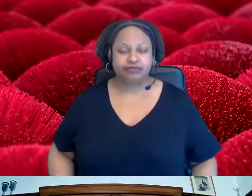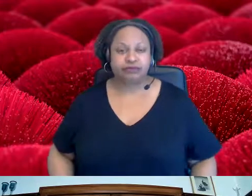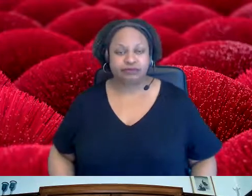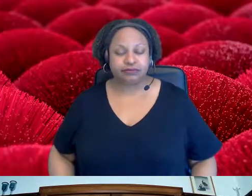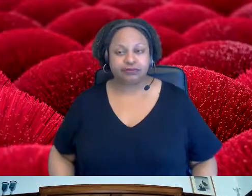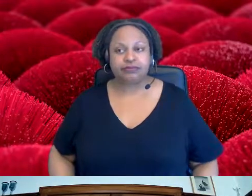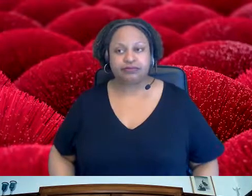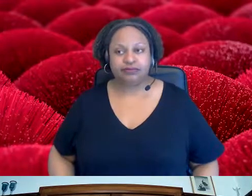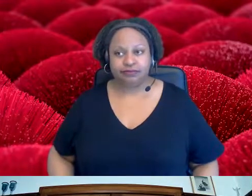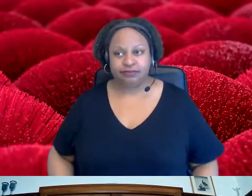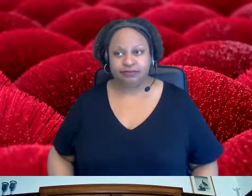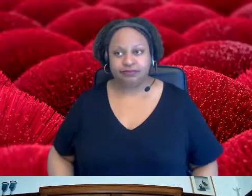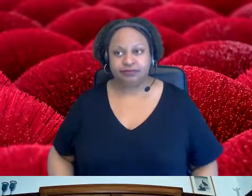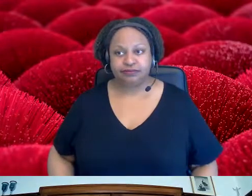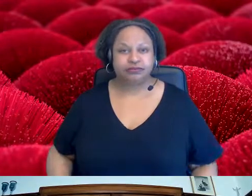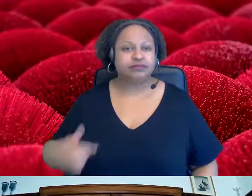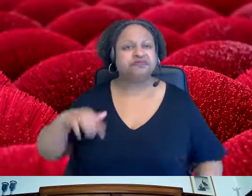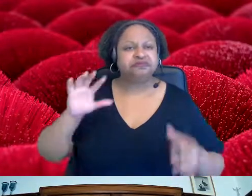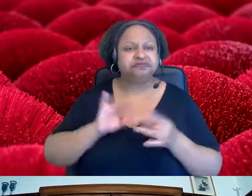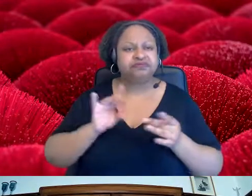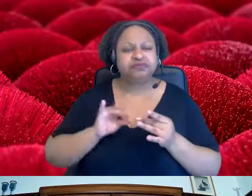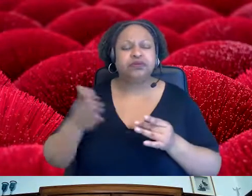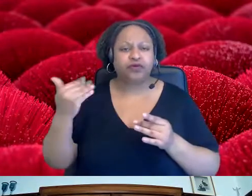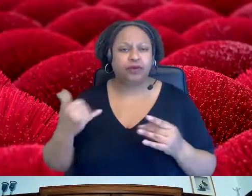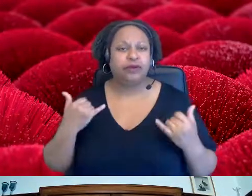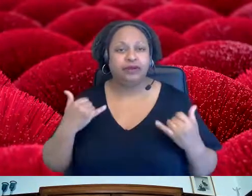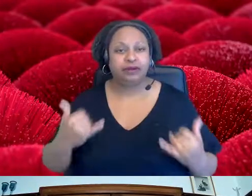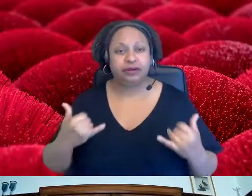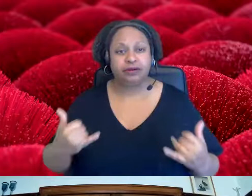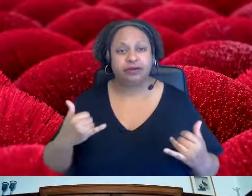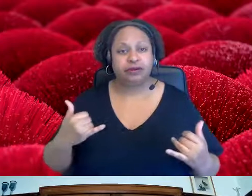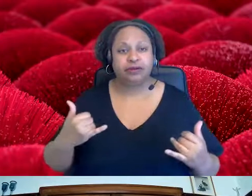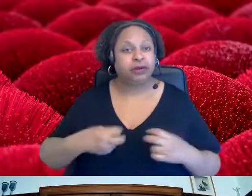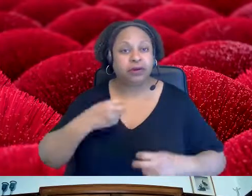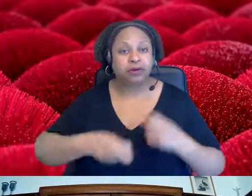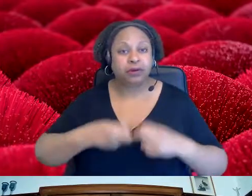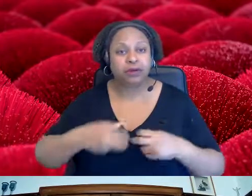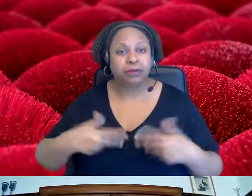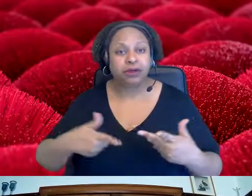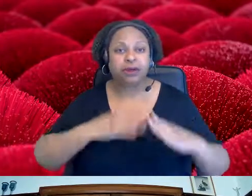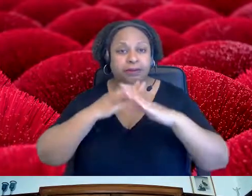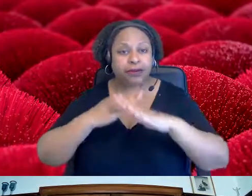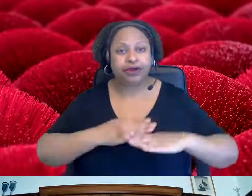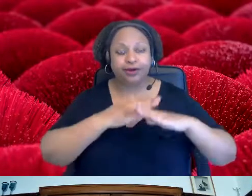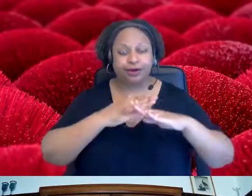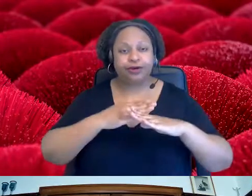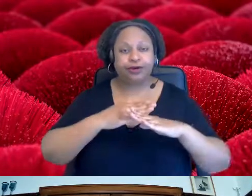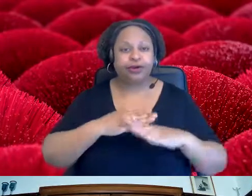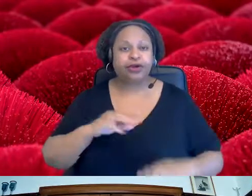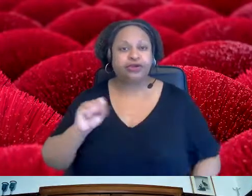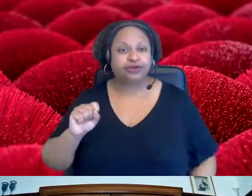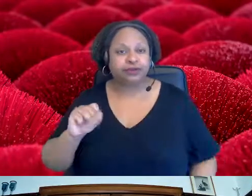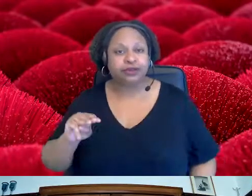before, there is the barriers of social media and electronic communication